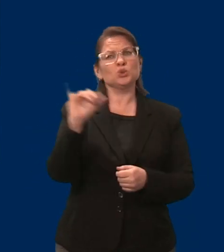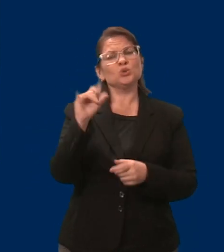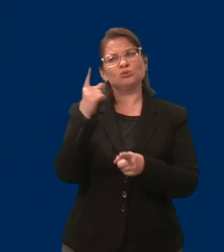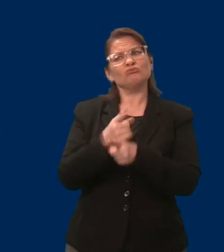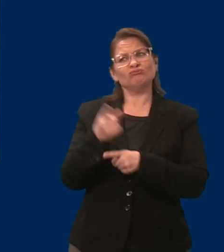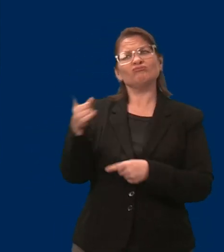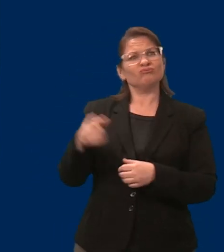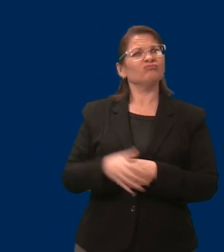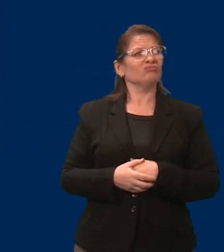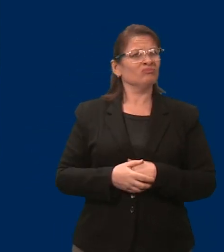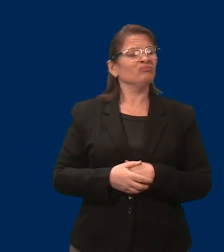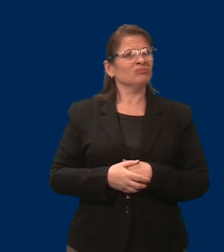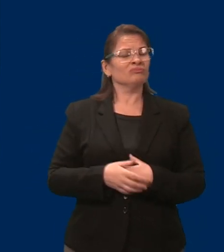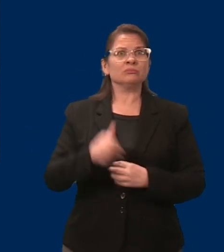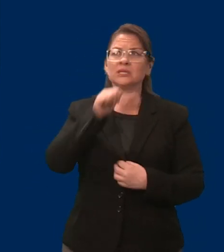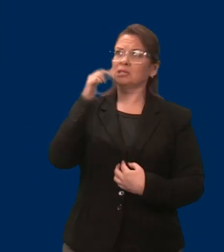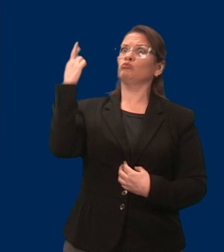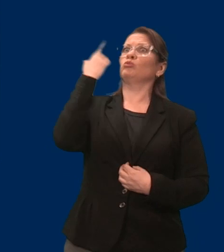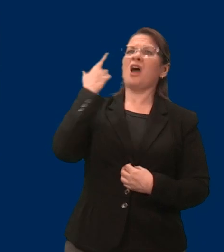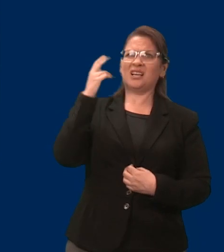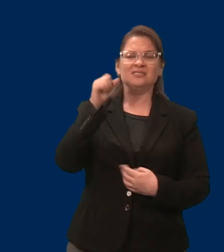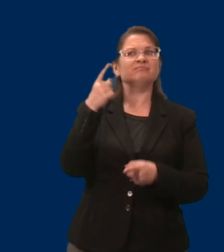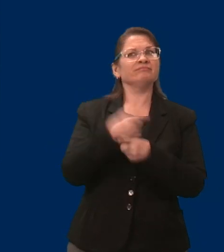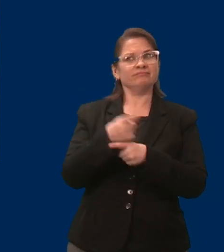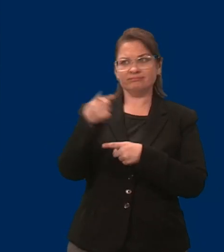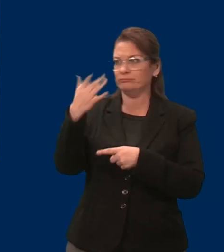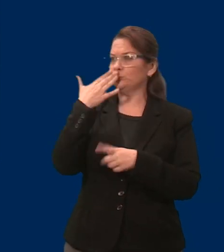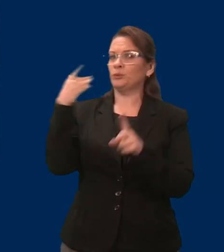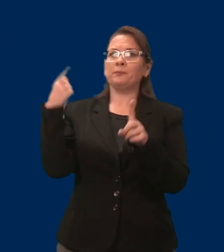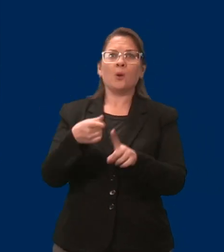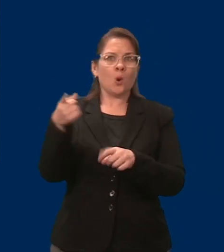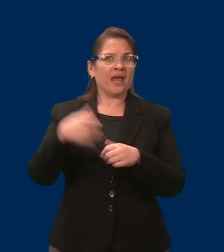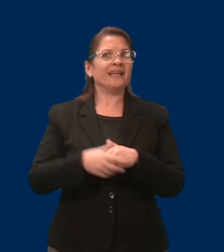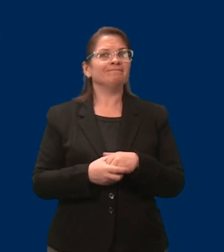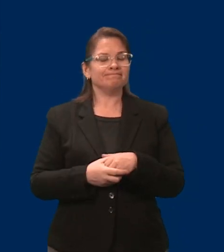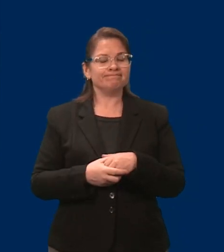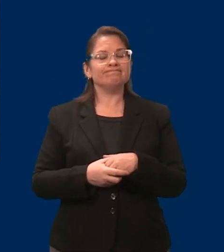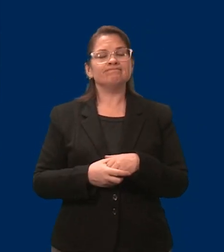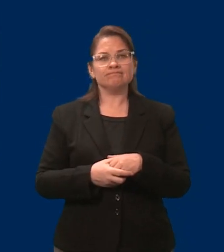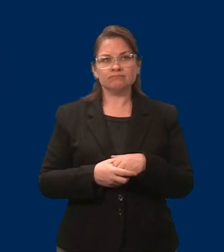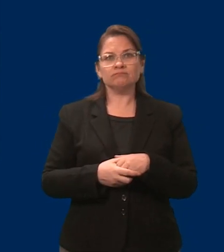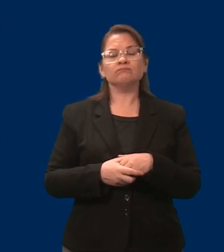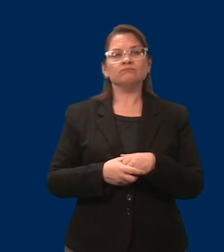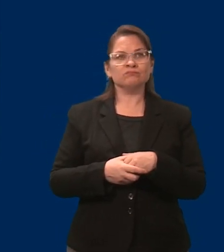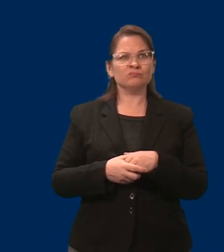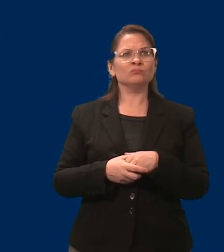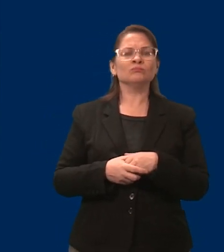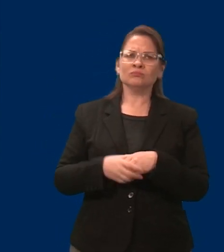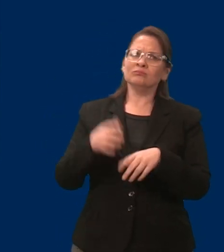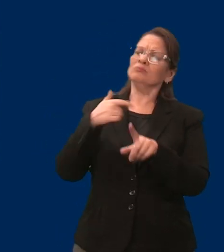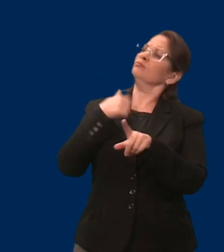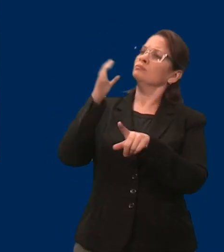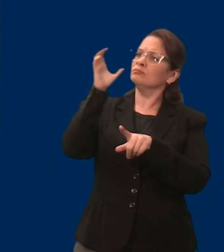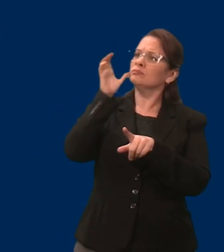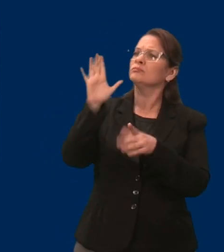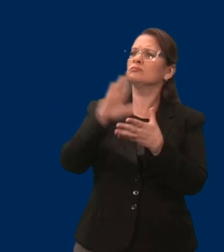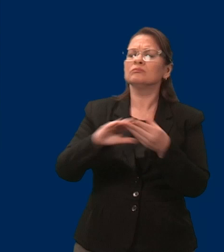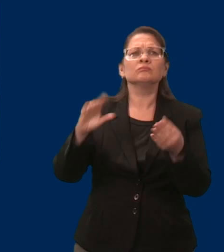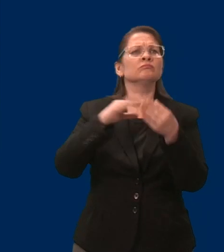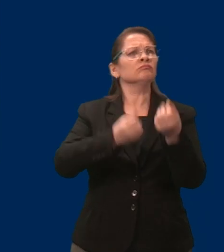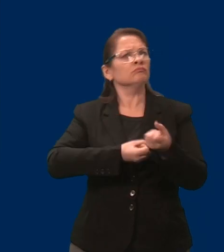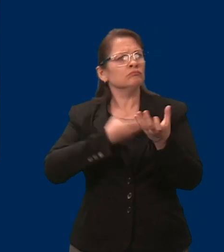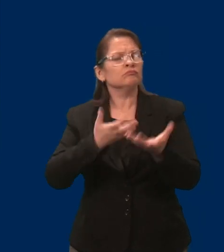from your pediatrician. And it also sounds like, you know, as I hear what you're saying, and as I engage with families just like